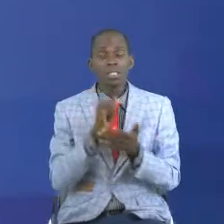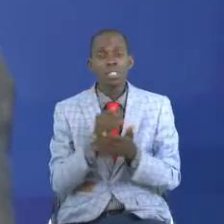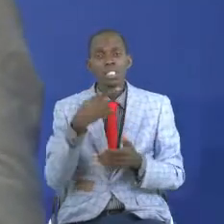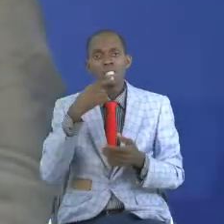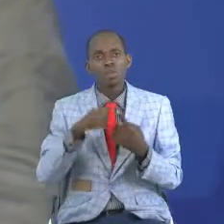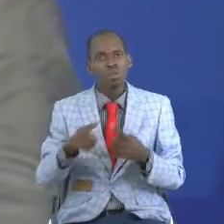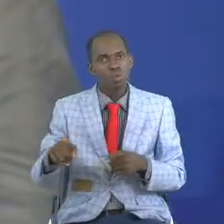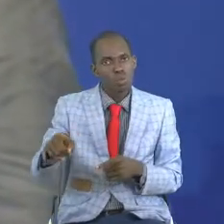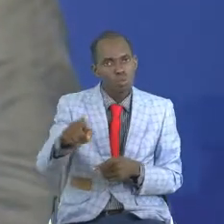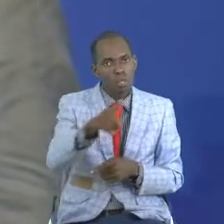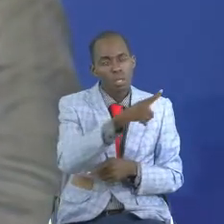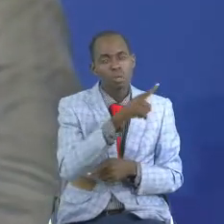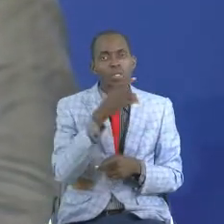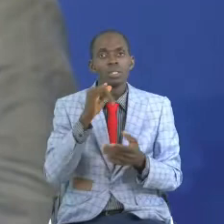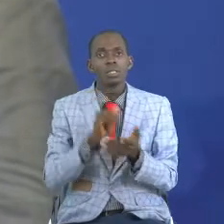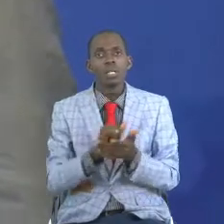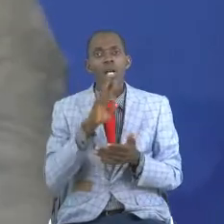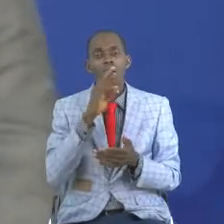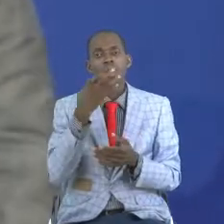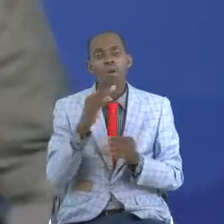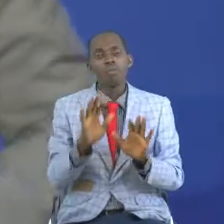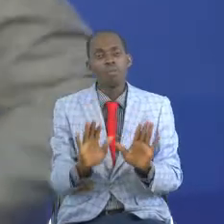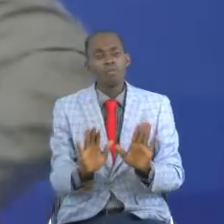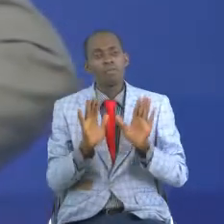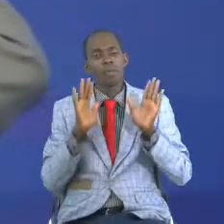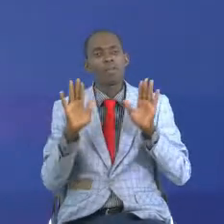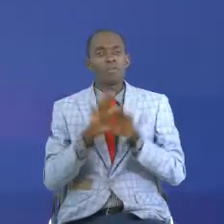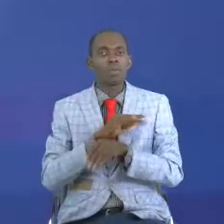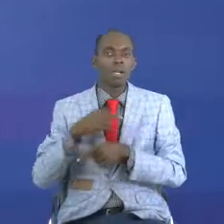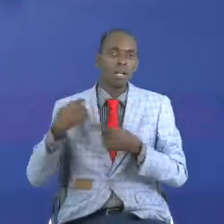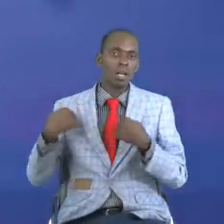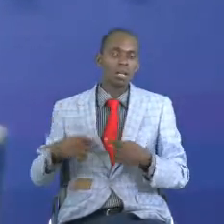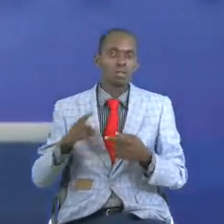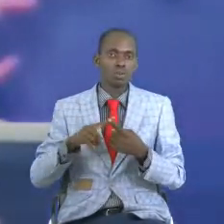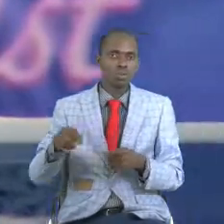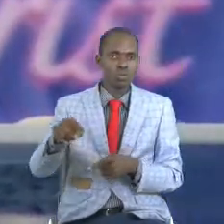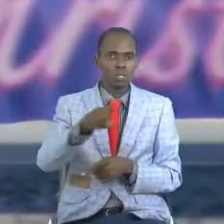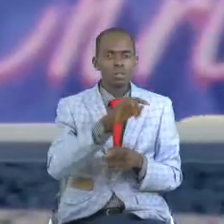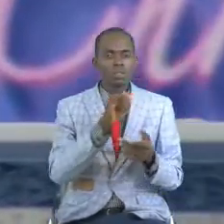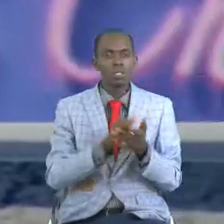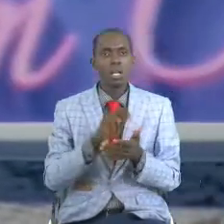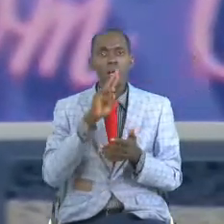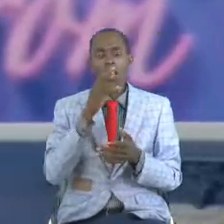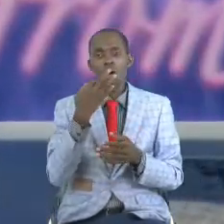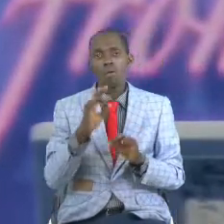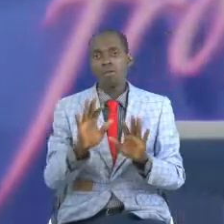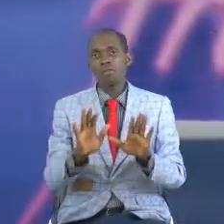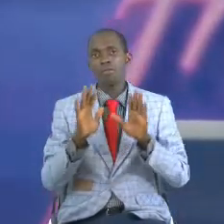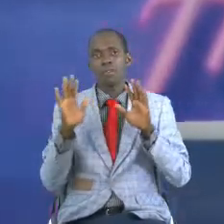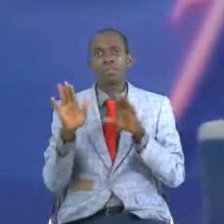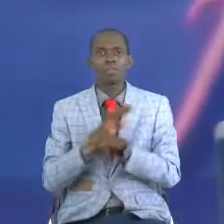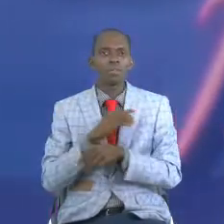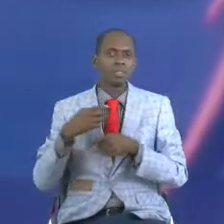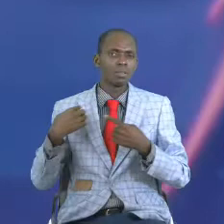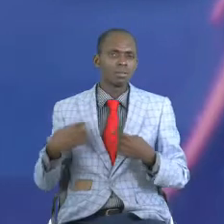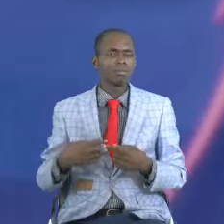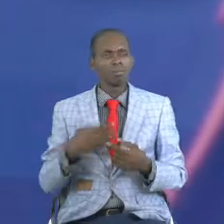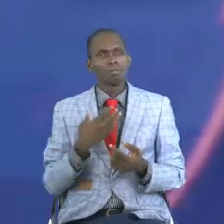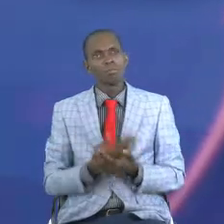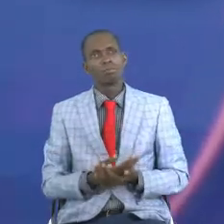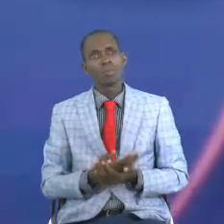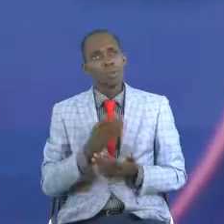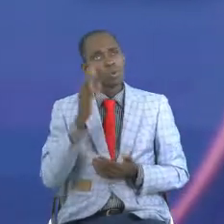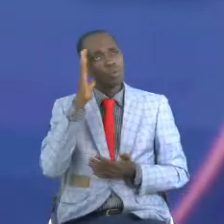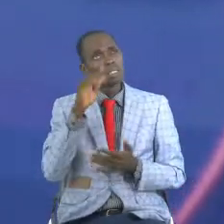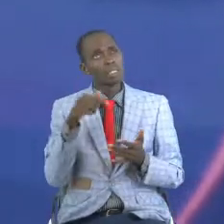of a fearful heart, to them that of a fearful heart, will this sickness kill me?